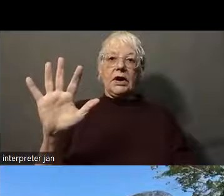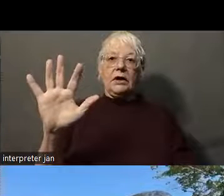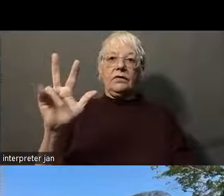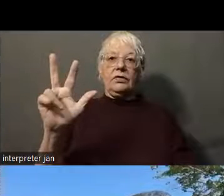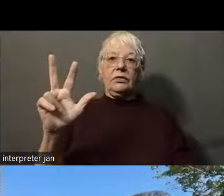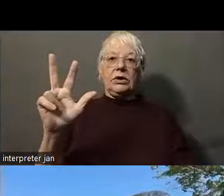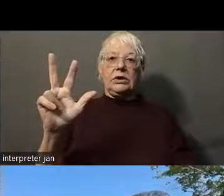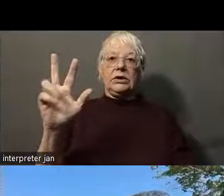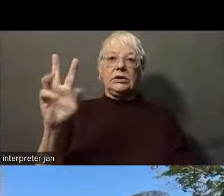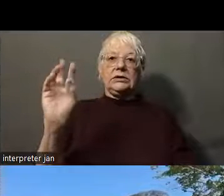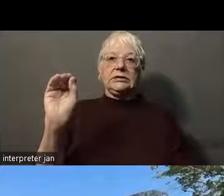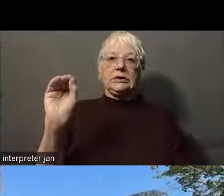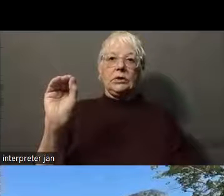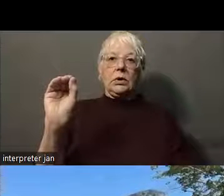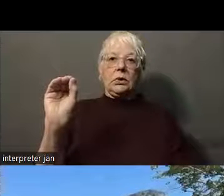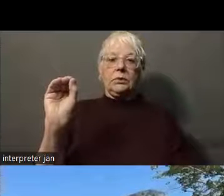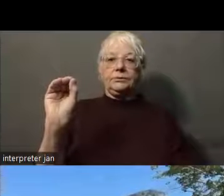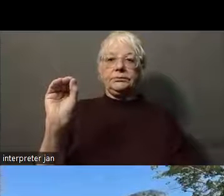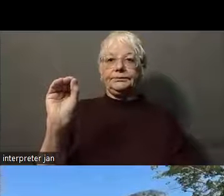818-378-0530.